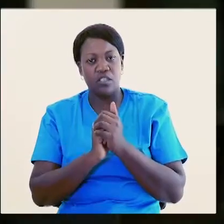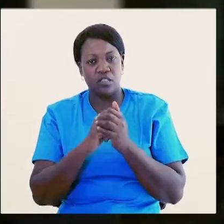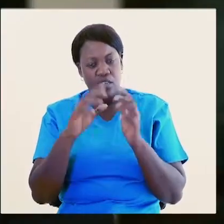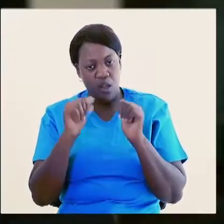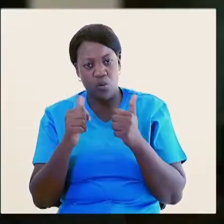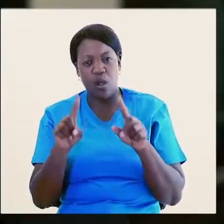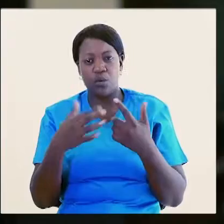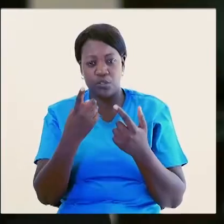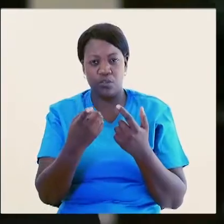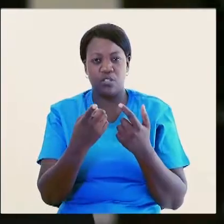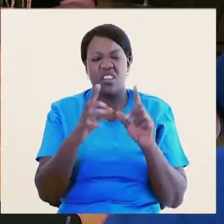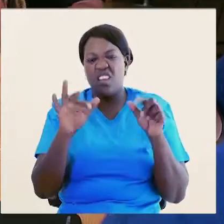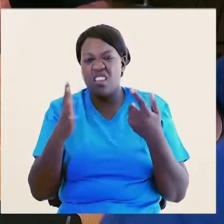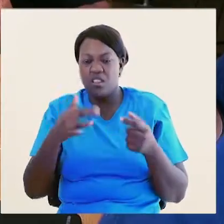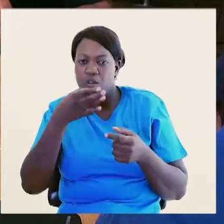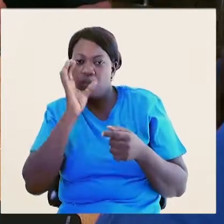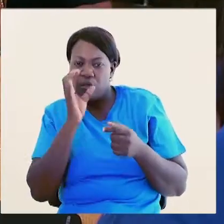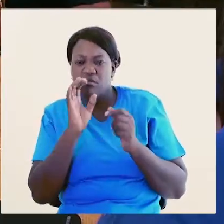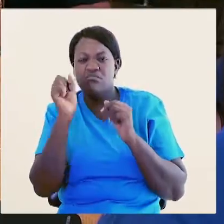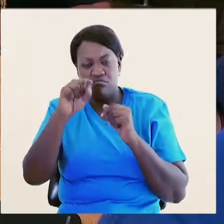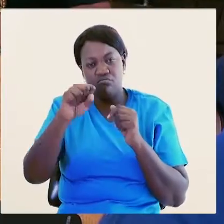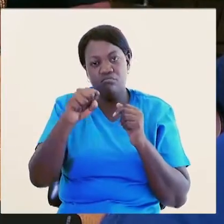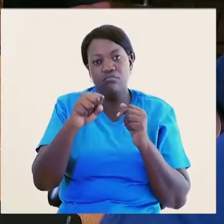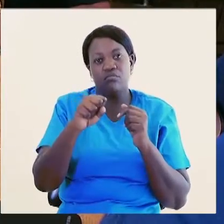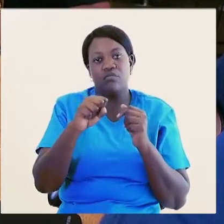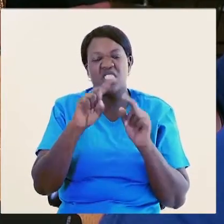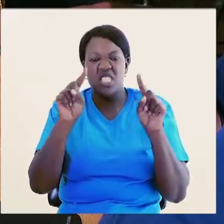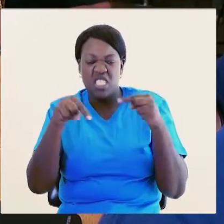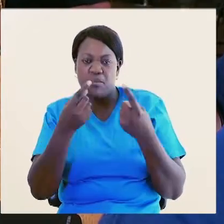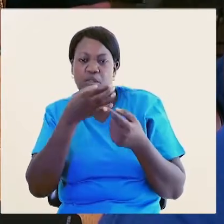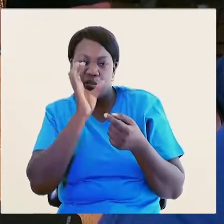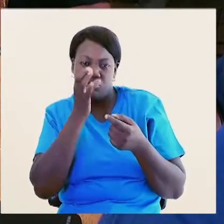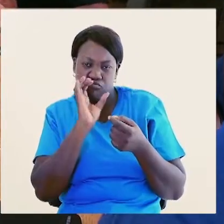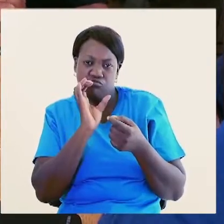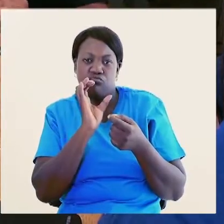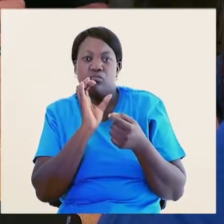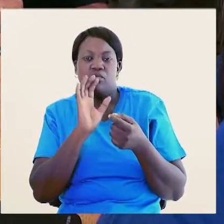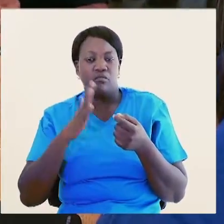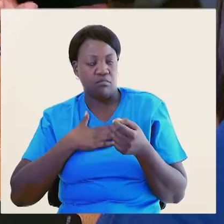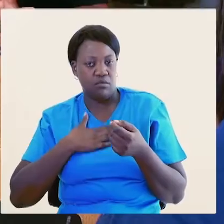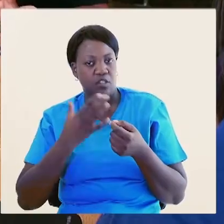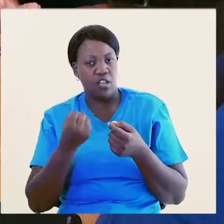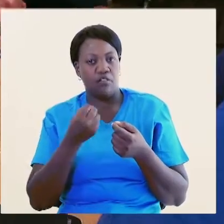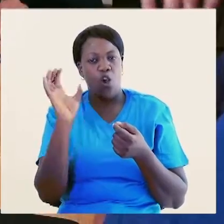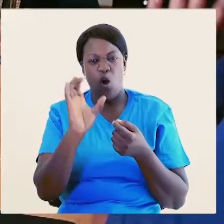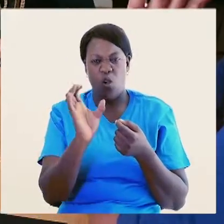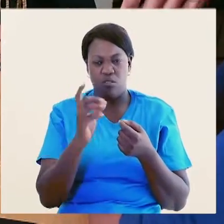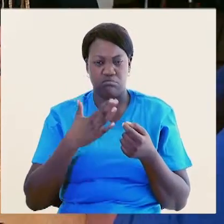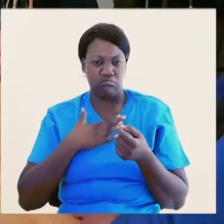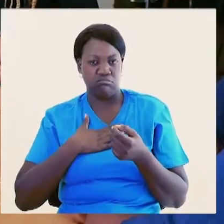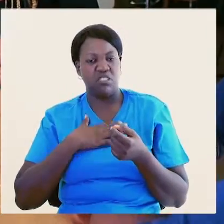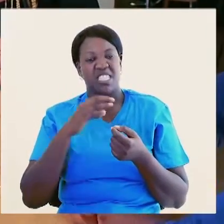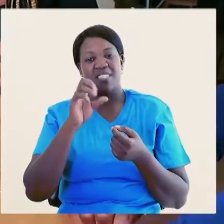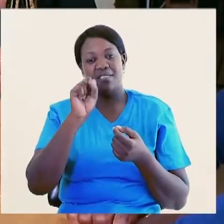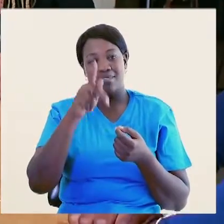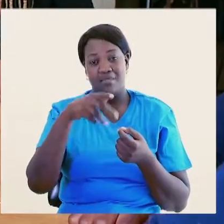Fine, how are you? Fine. Anything to drink? Yes, please. We'll have only something to drink for now. Okay. I will have a Coke. And I will have a